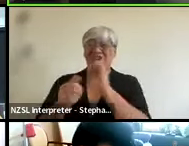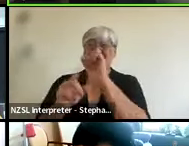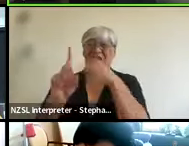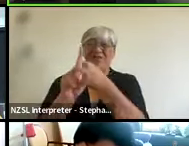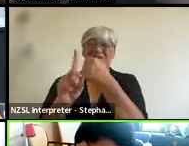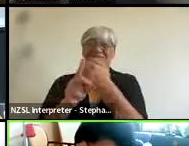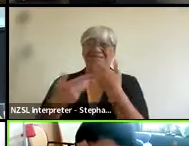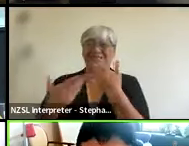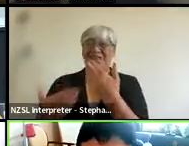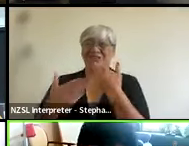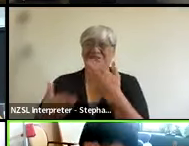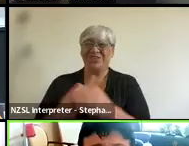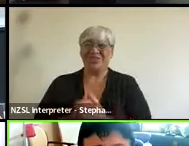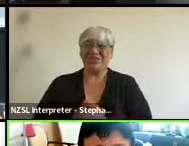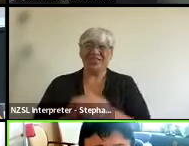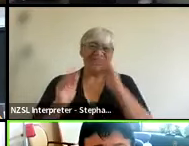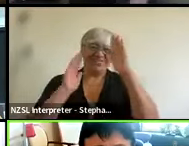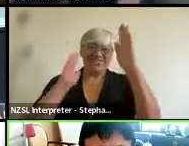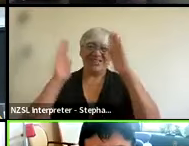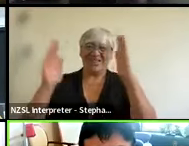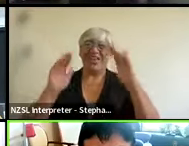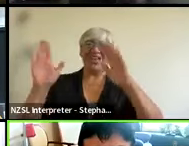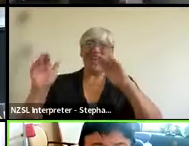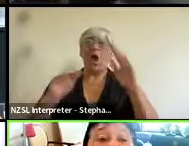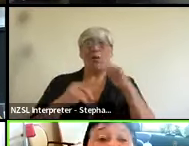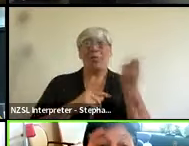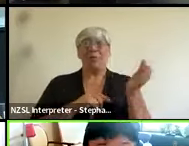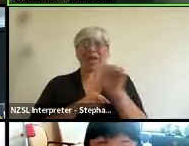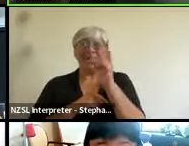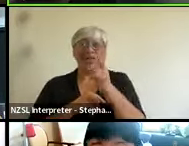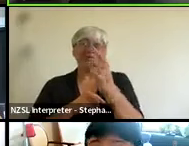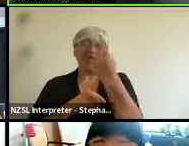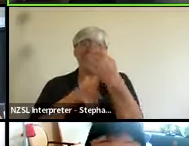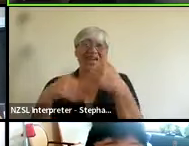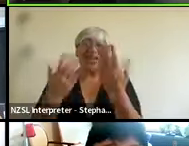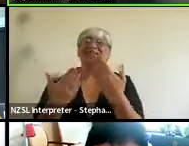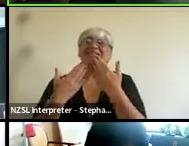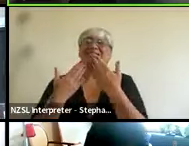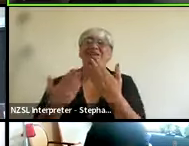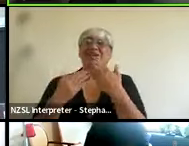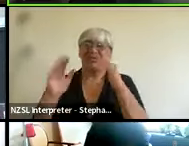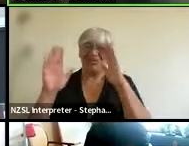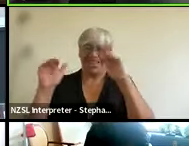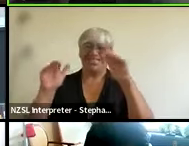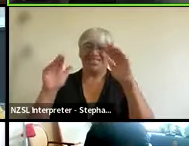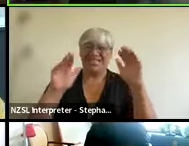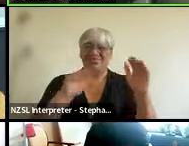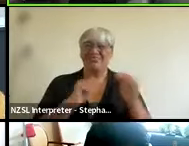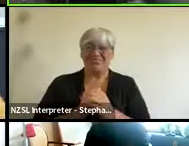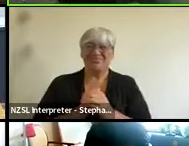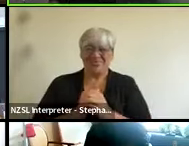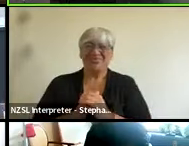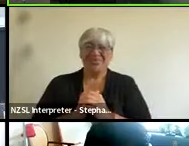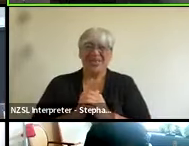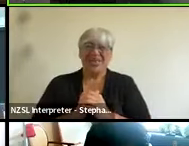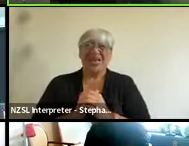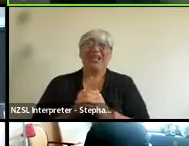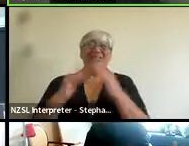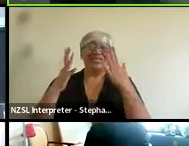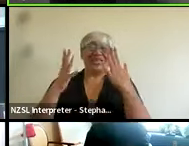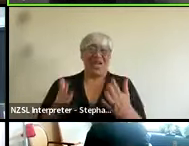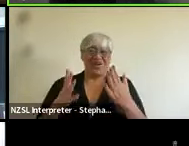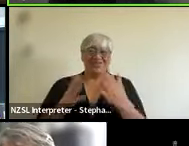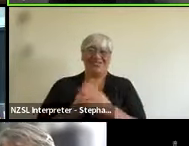advocacy today. Thank you very much. Ka kite. I'll be back one day again. We'll see you again. Ka kite. We